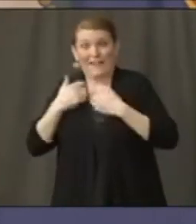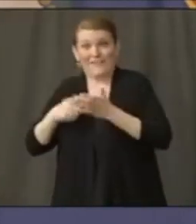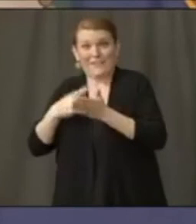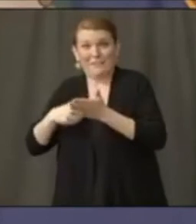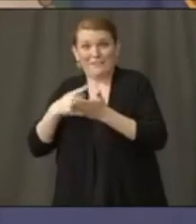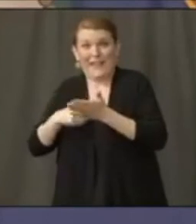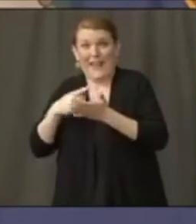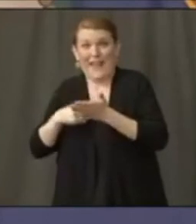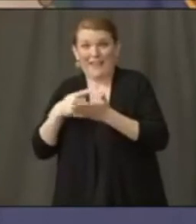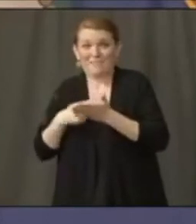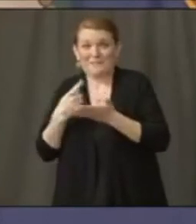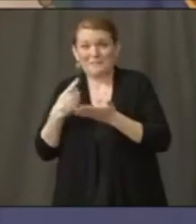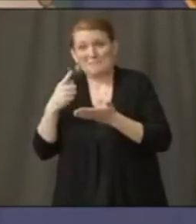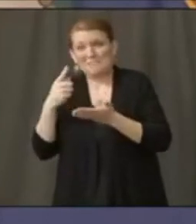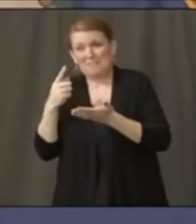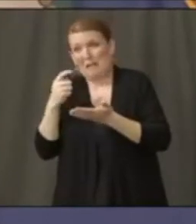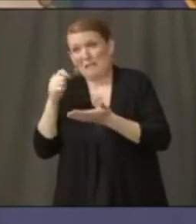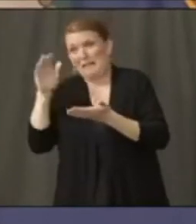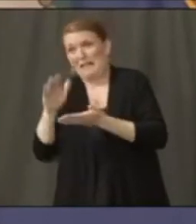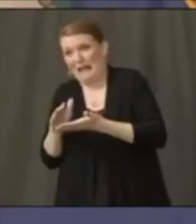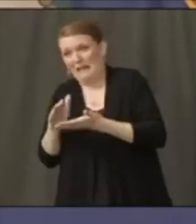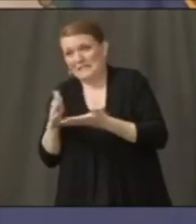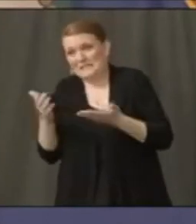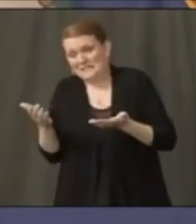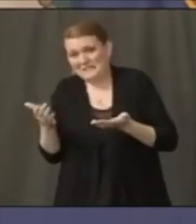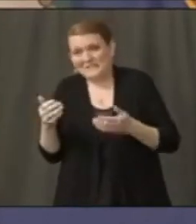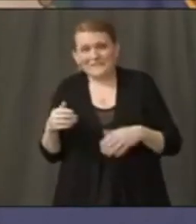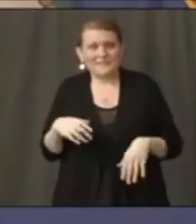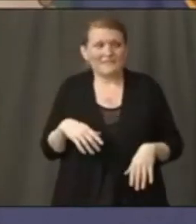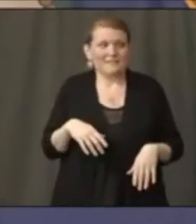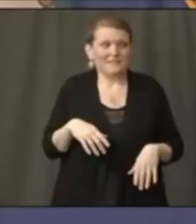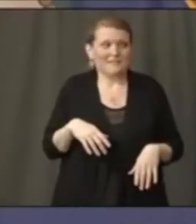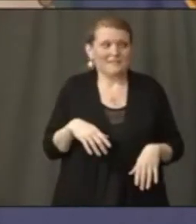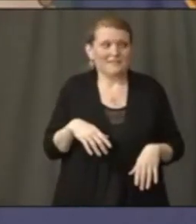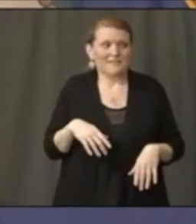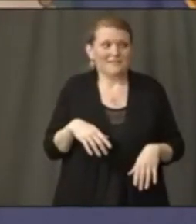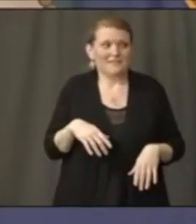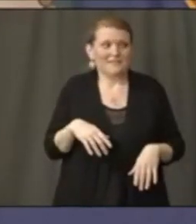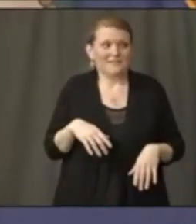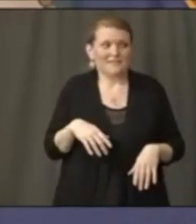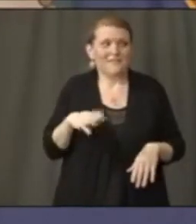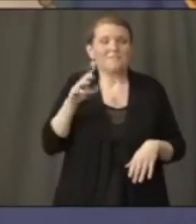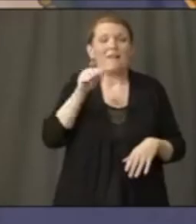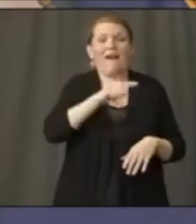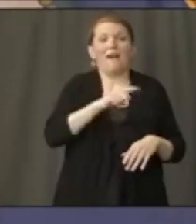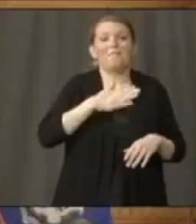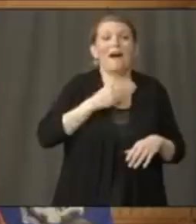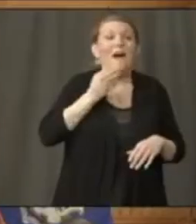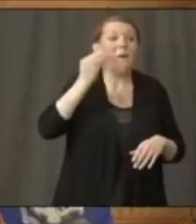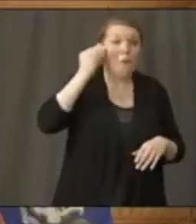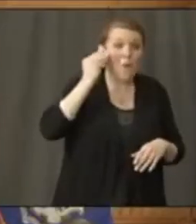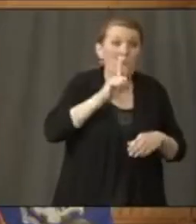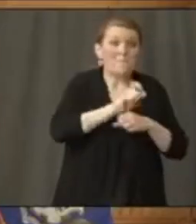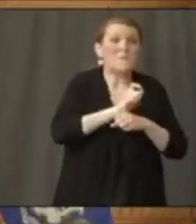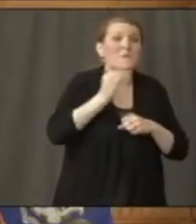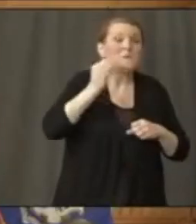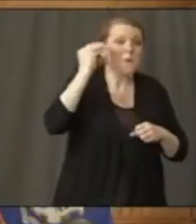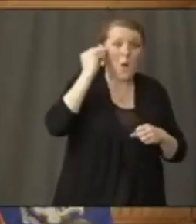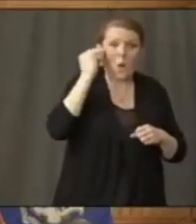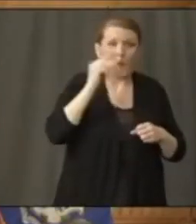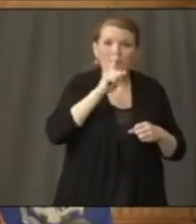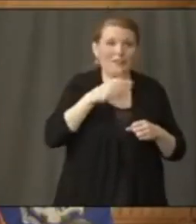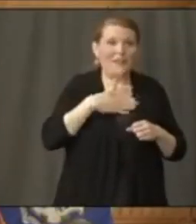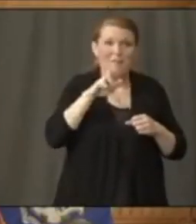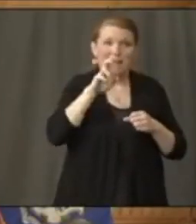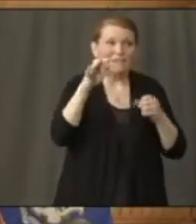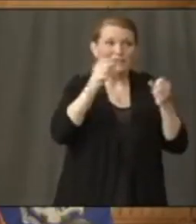so we open it up in the kitchen and serve. So we do a lot of takeout. By the way, I will just say that almost every Saturday